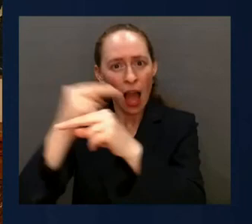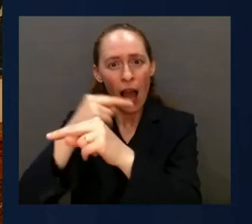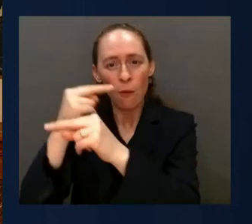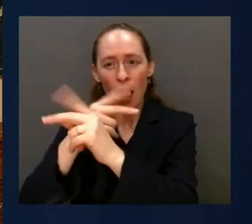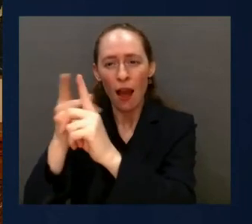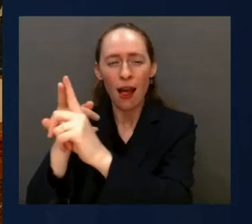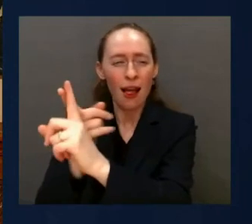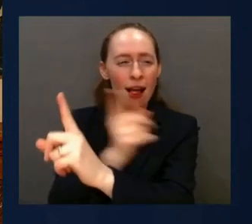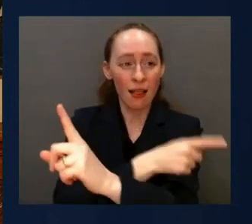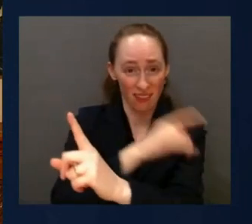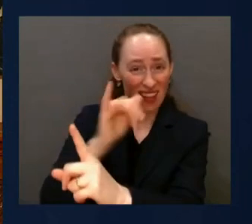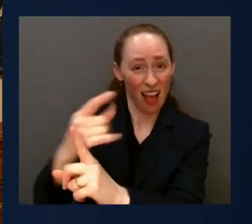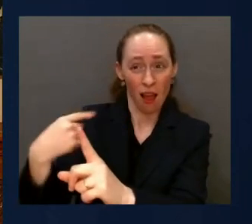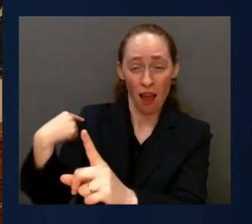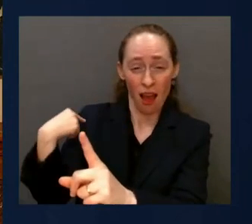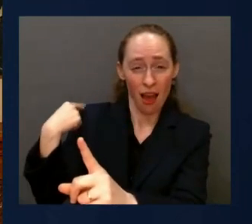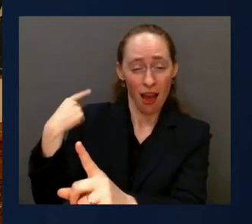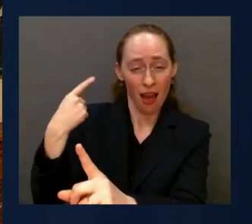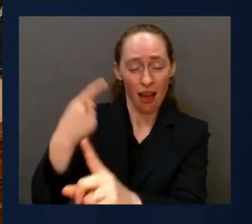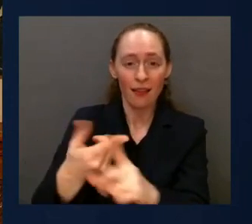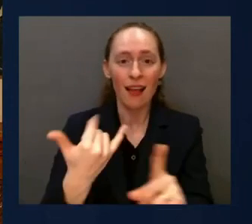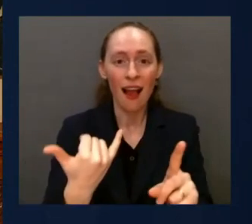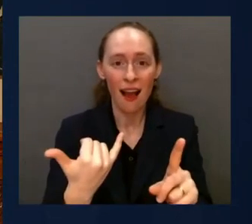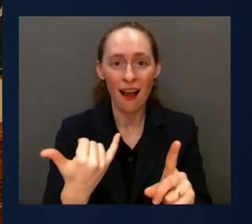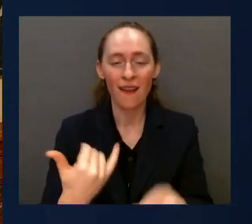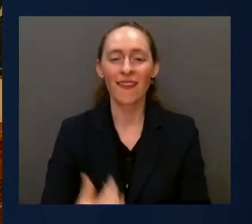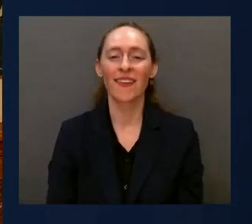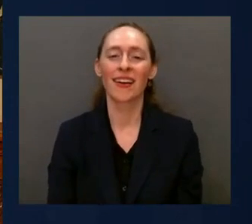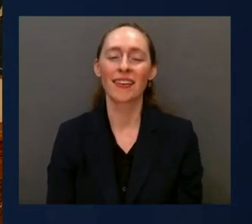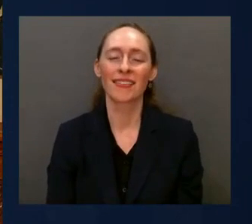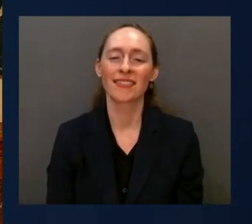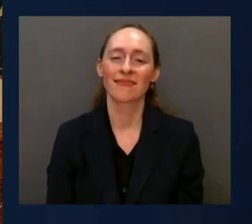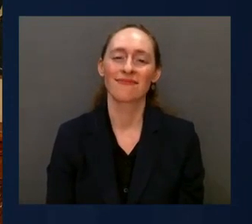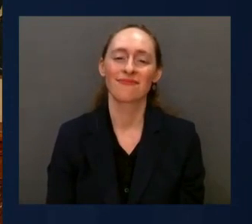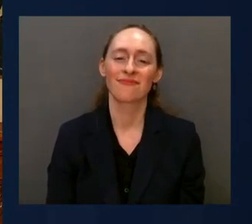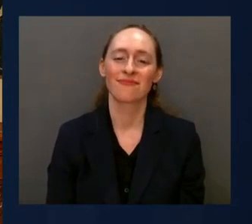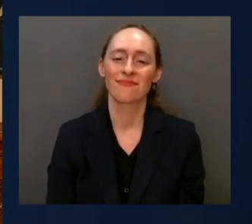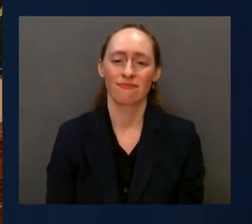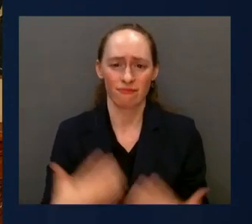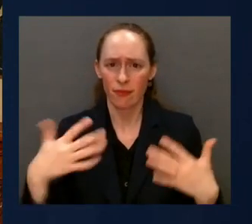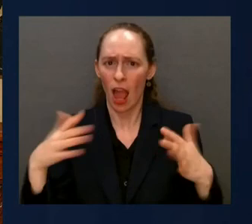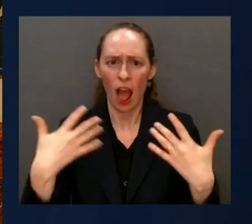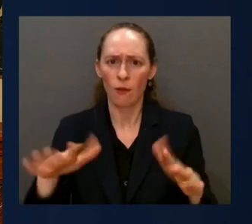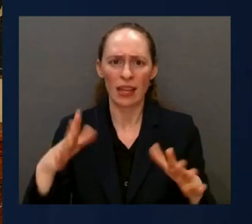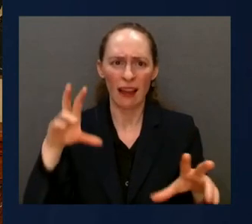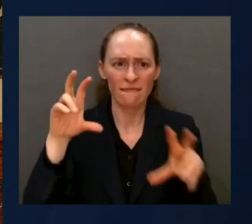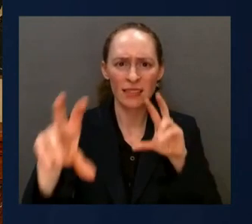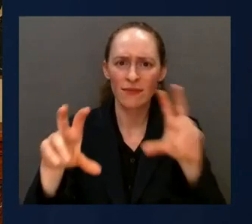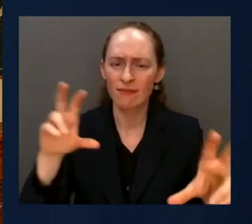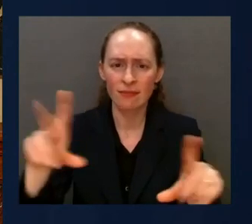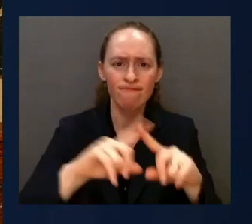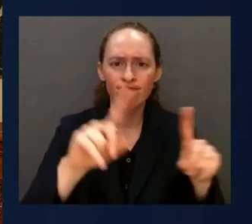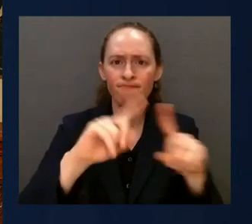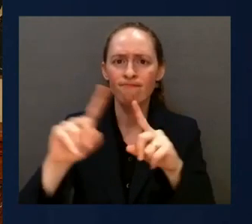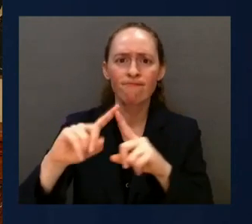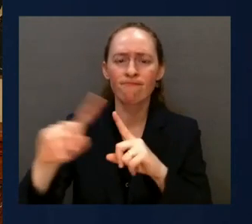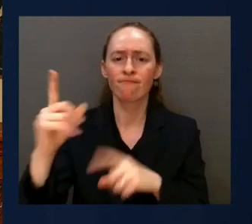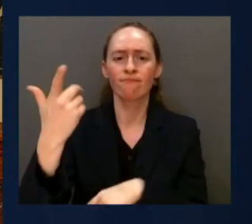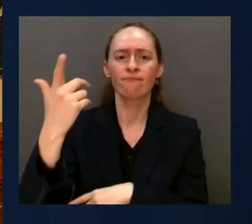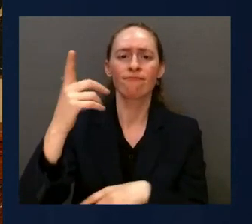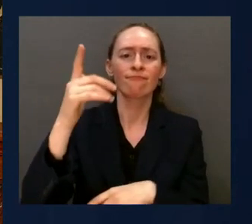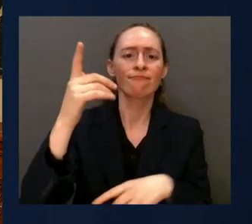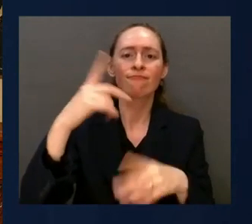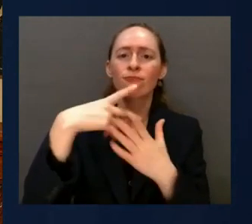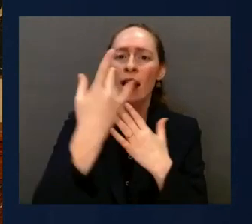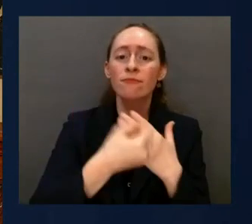already we've funded over 20,000 projects, including major airports from Boston to Atlanta to Portland. Projects that are